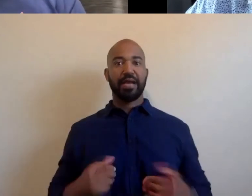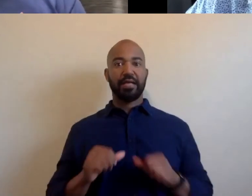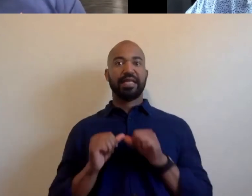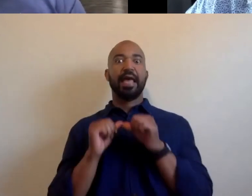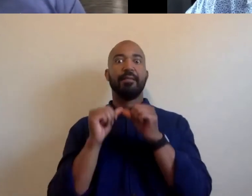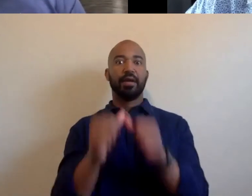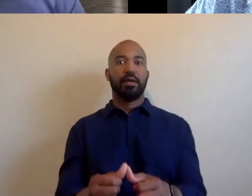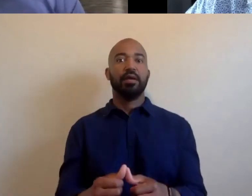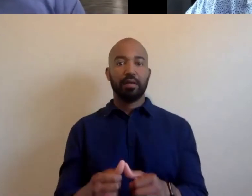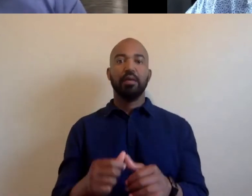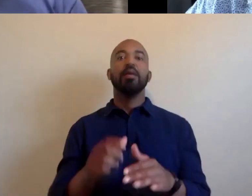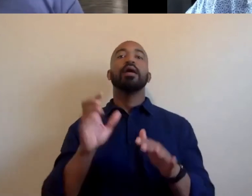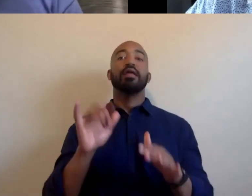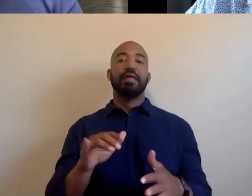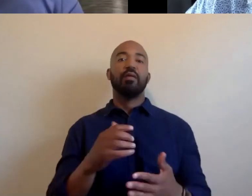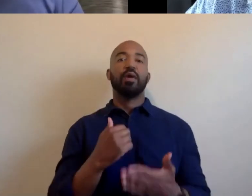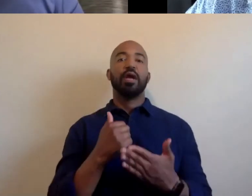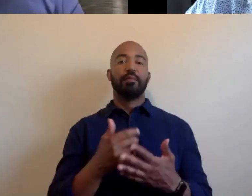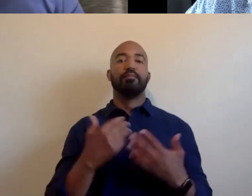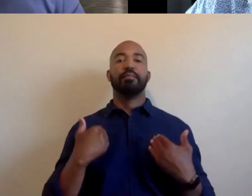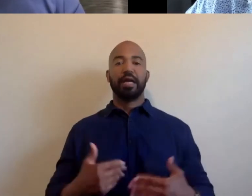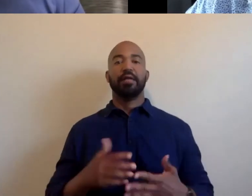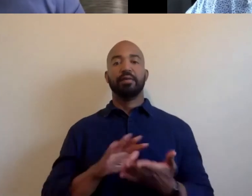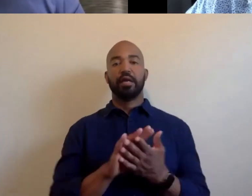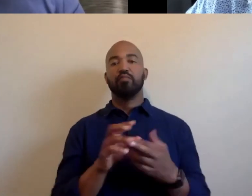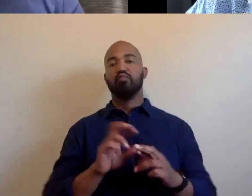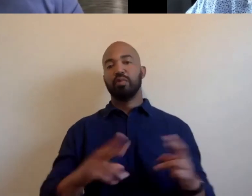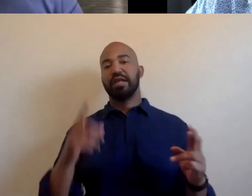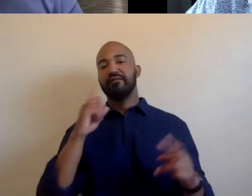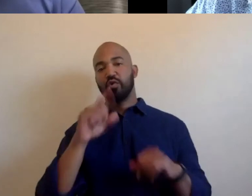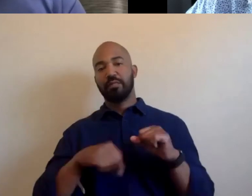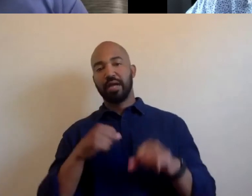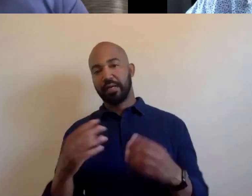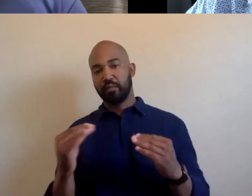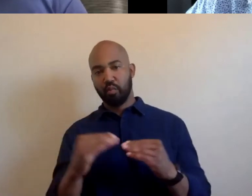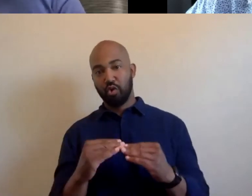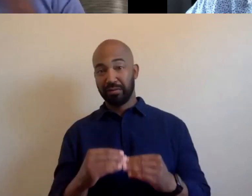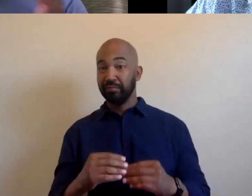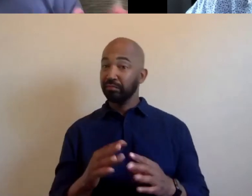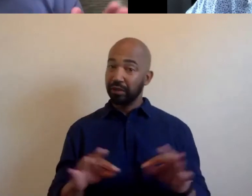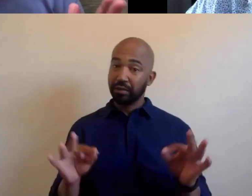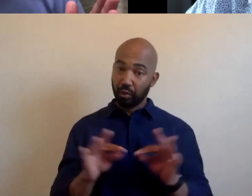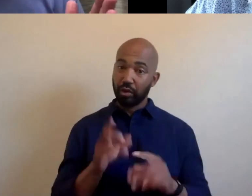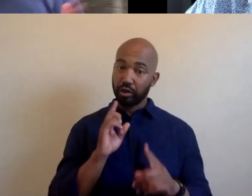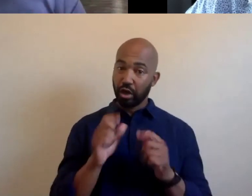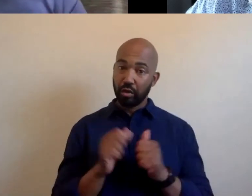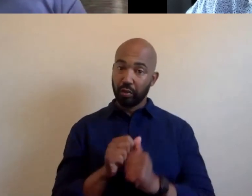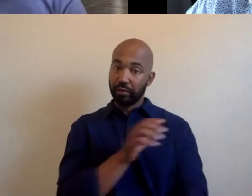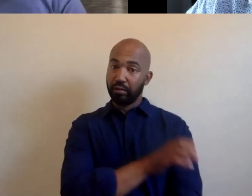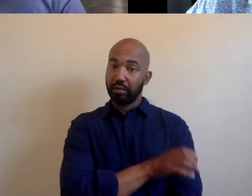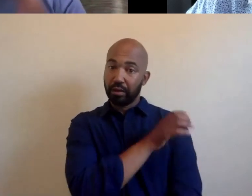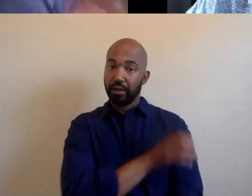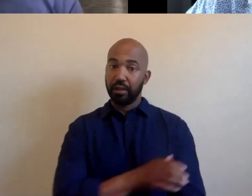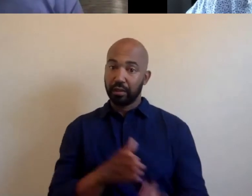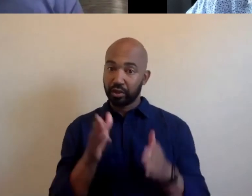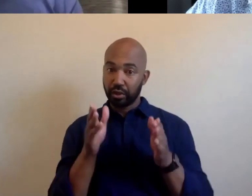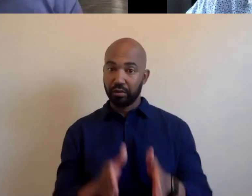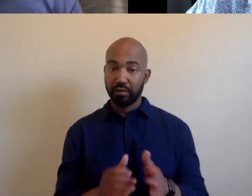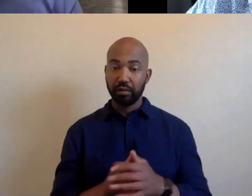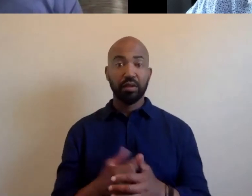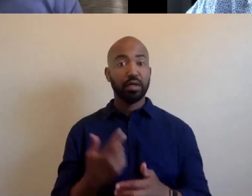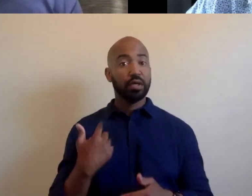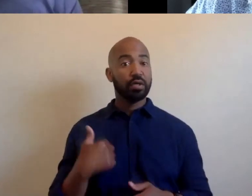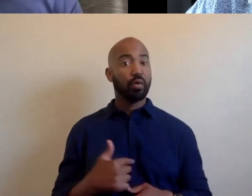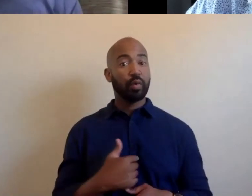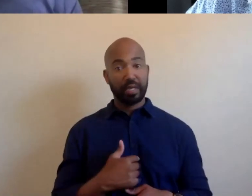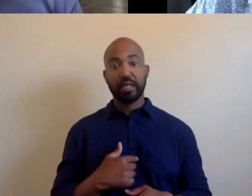feels a little bit more comfortable. But definitely talk to your clinicians about that, because that's something that should be in our purview. We should absolutely be able to